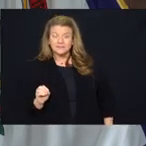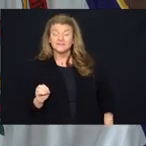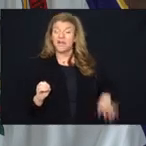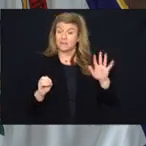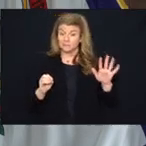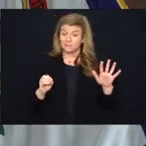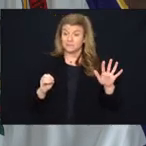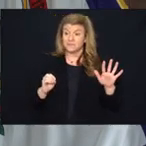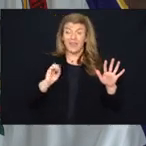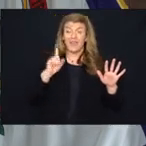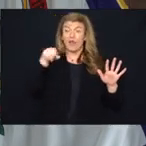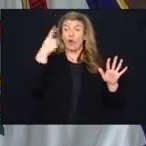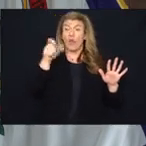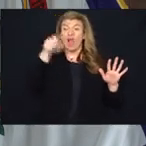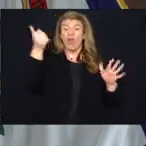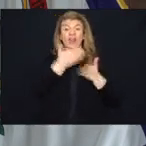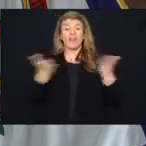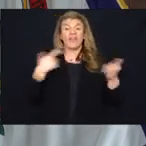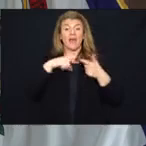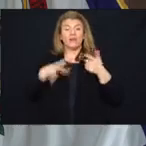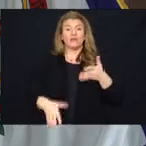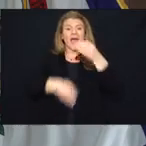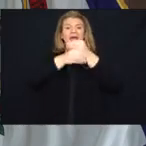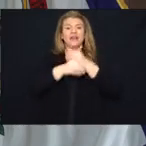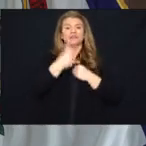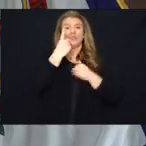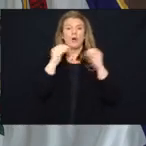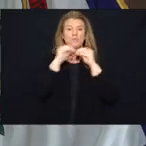Now, the only other thing that I would add is just one other thing.